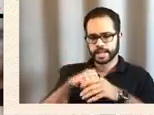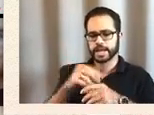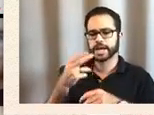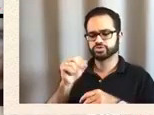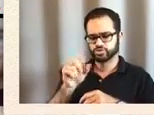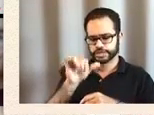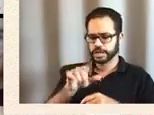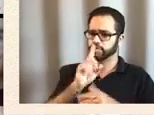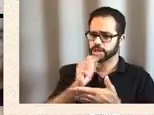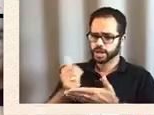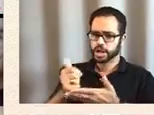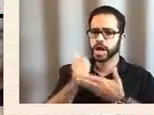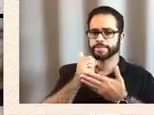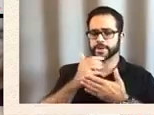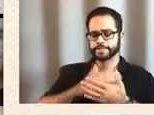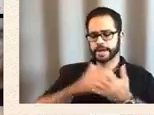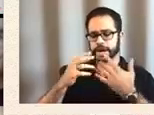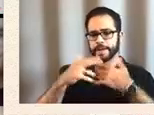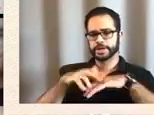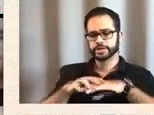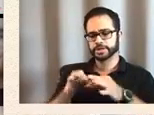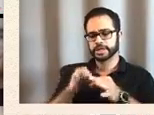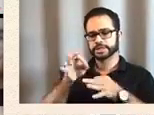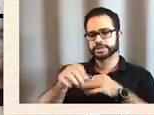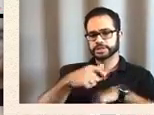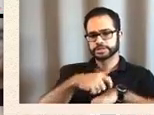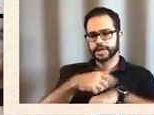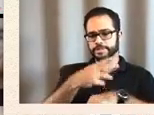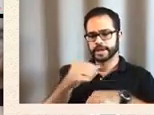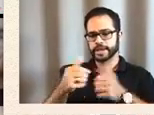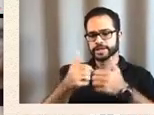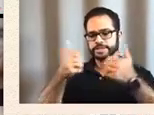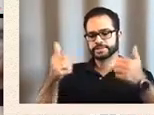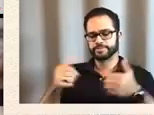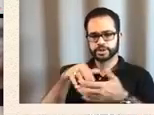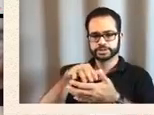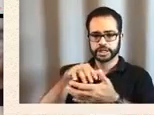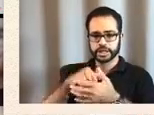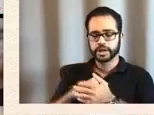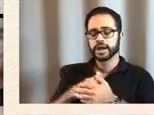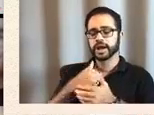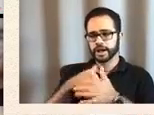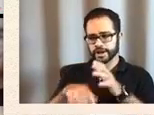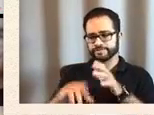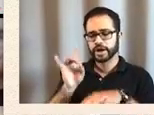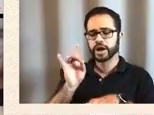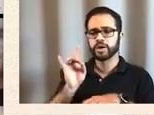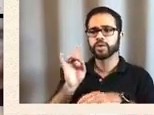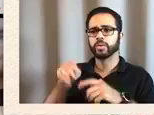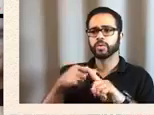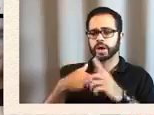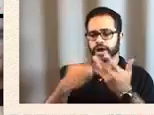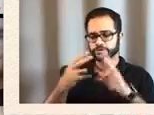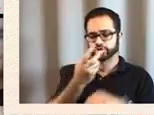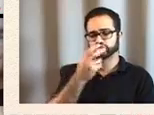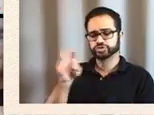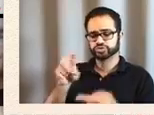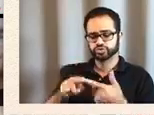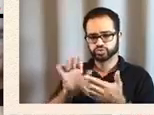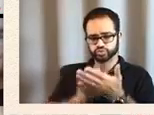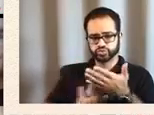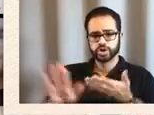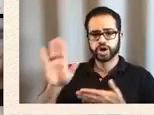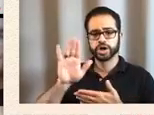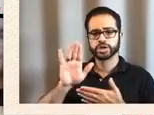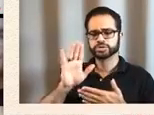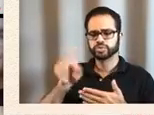My accommodations were extended time and separate setting. I did find though that once I did transition to college, all I really